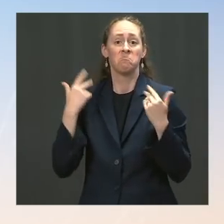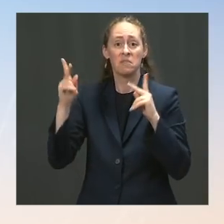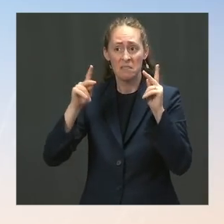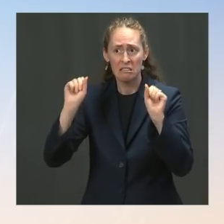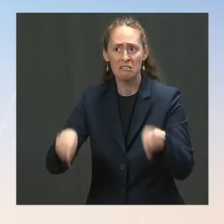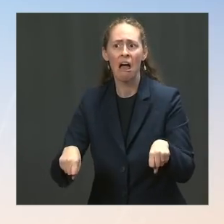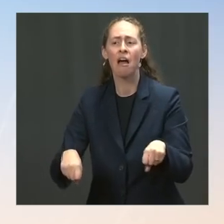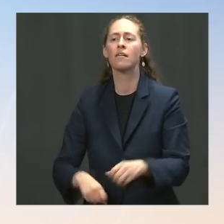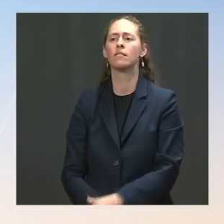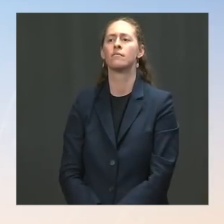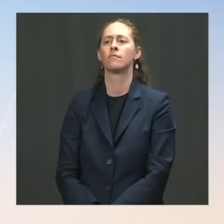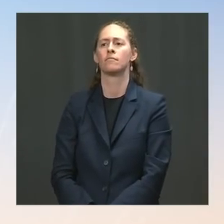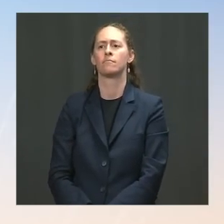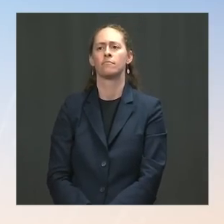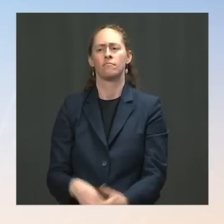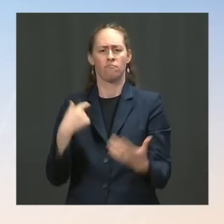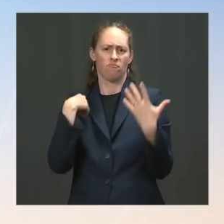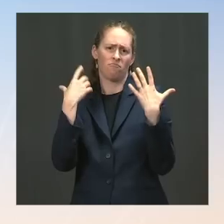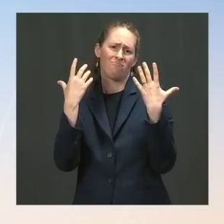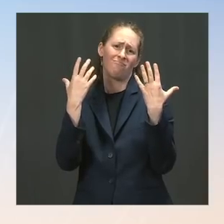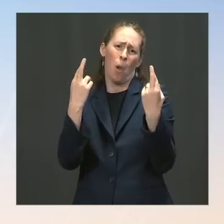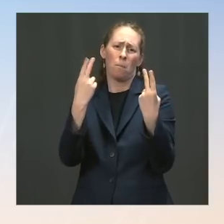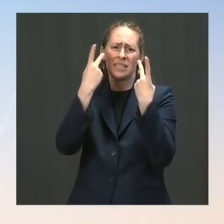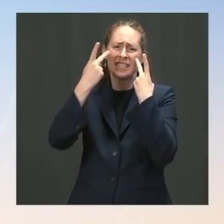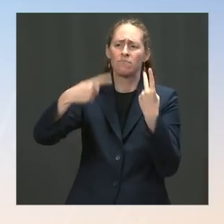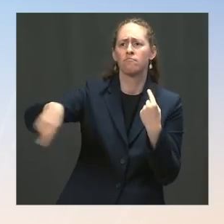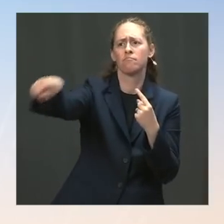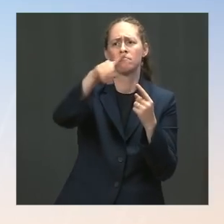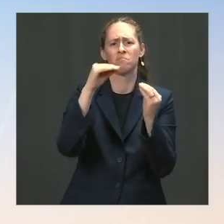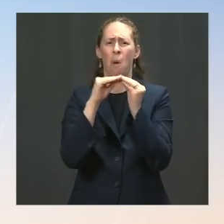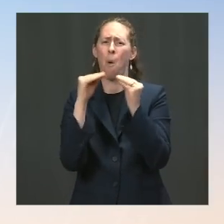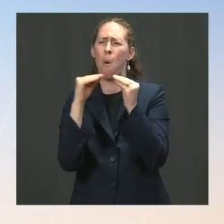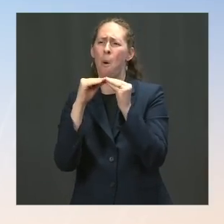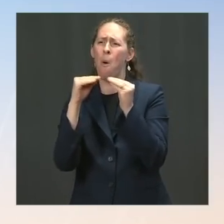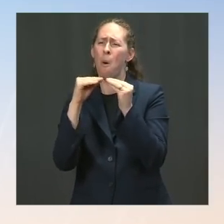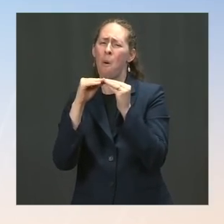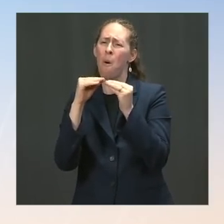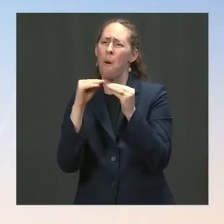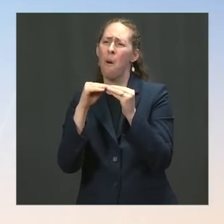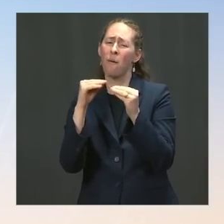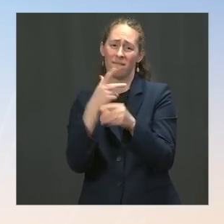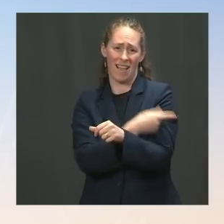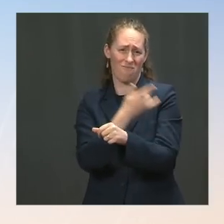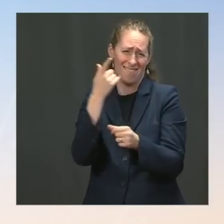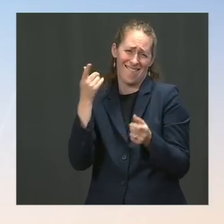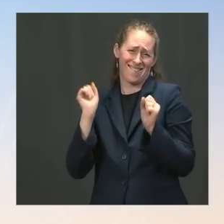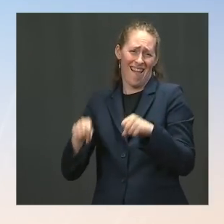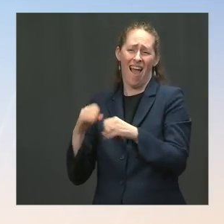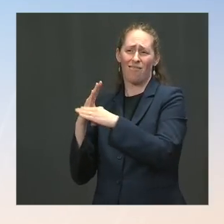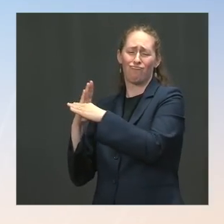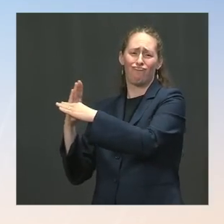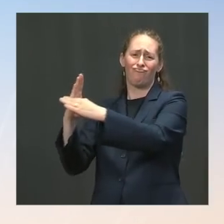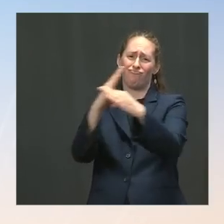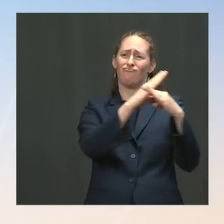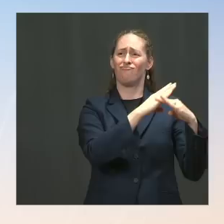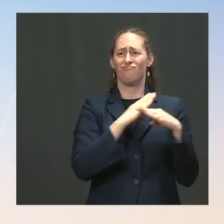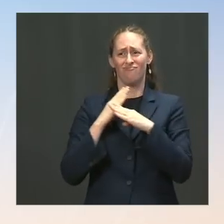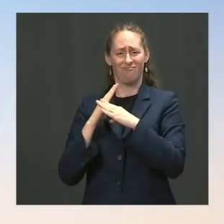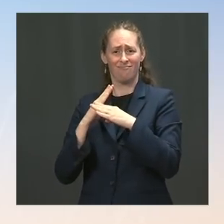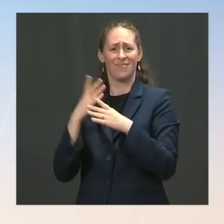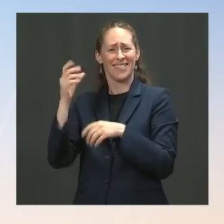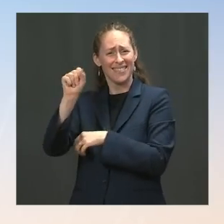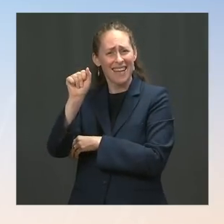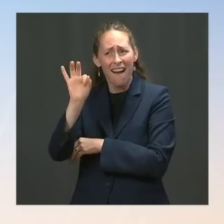school. We know vaccines are working, and they're the safest and most effective way to fight back the COVID-19, to